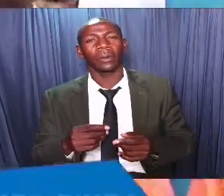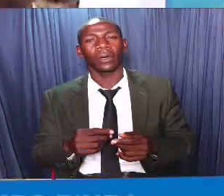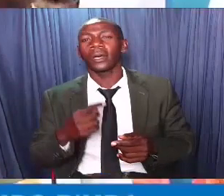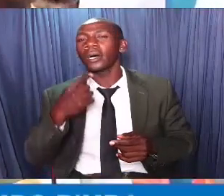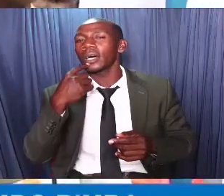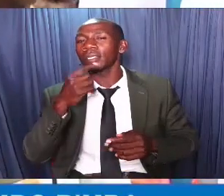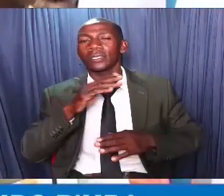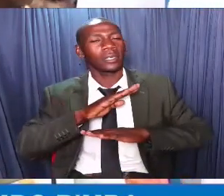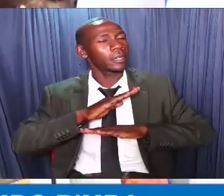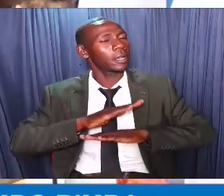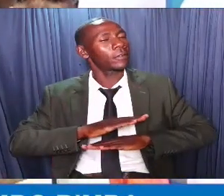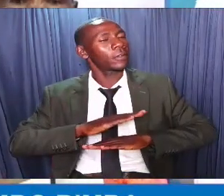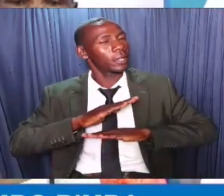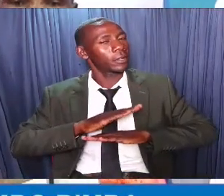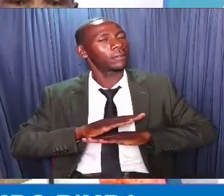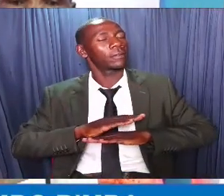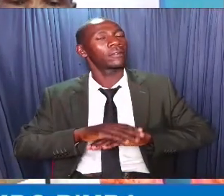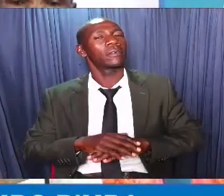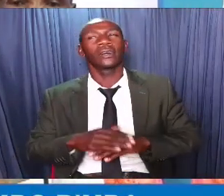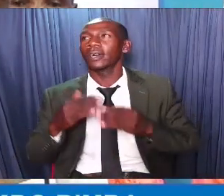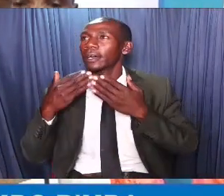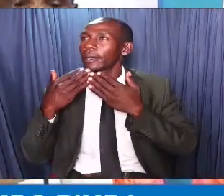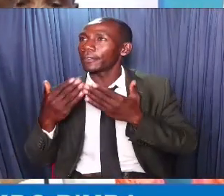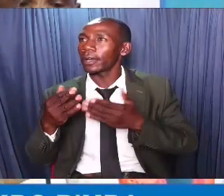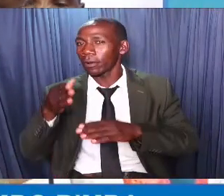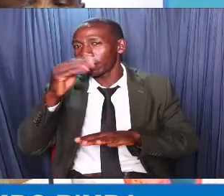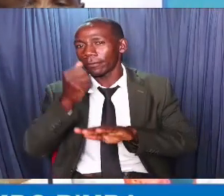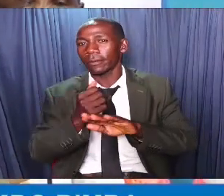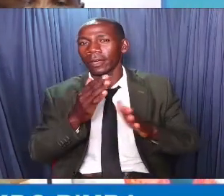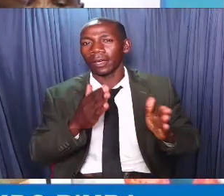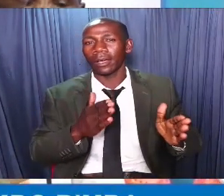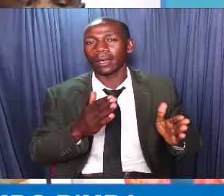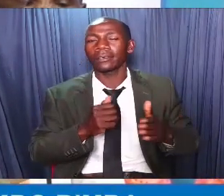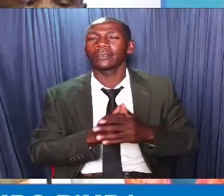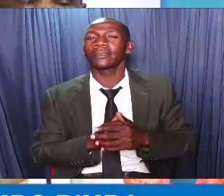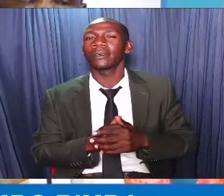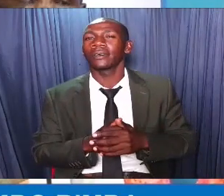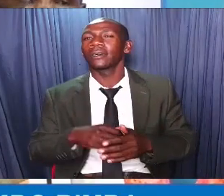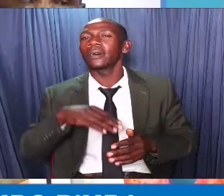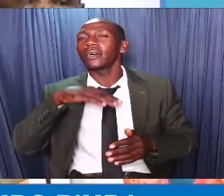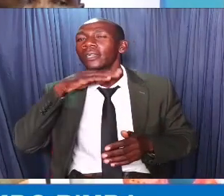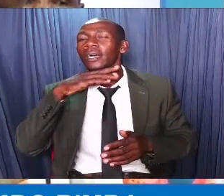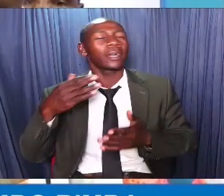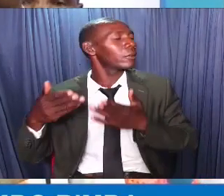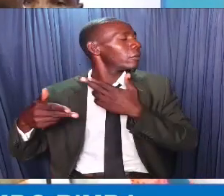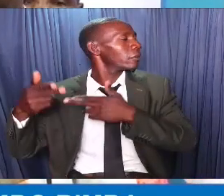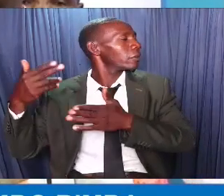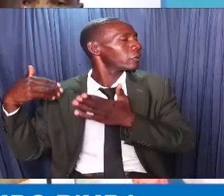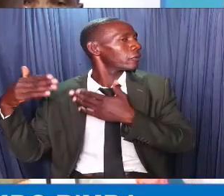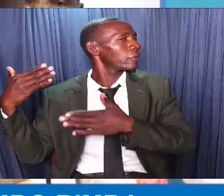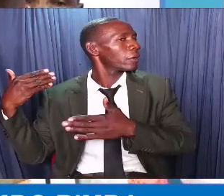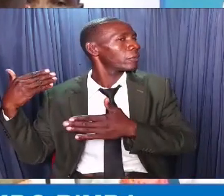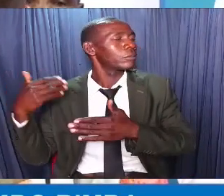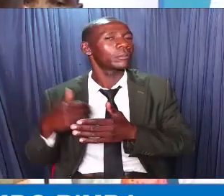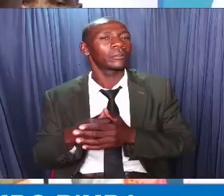Nikasema ni basi. I said it's enough. Namshukuru Mungu wa mwanzilishi. I thank God of the founder. Ningekufa tangu. I would have died from